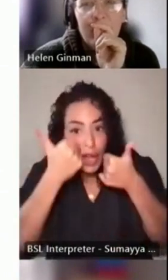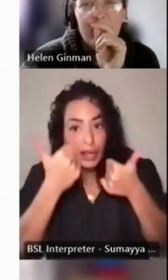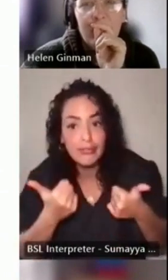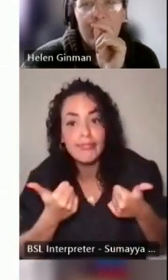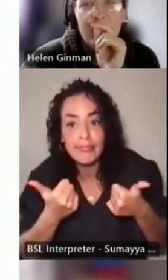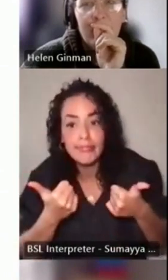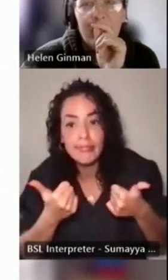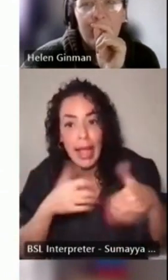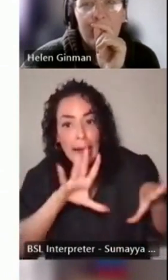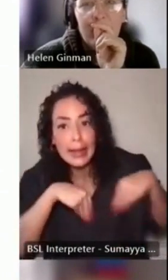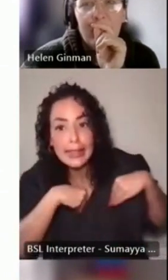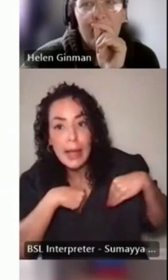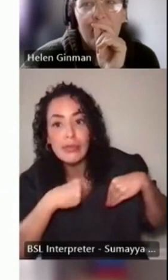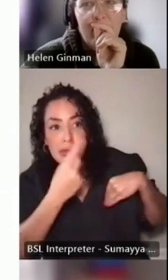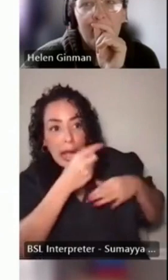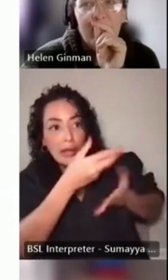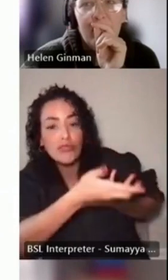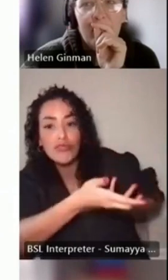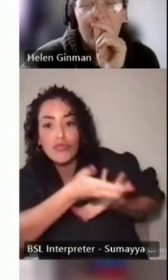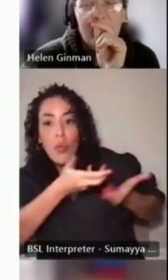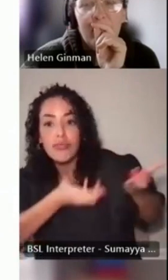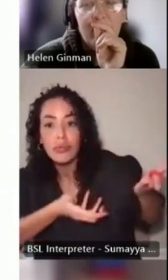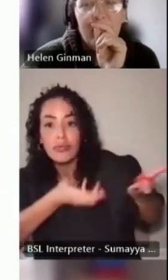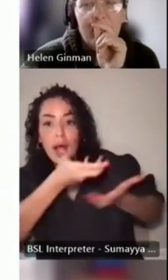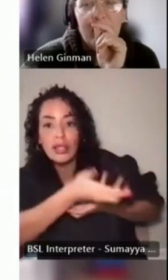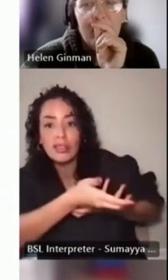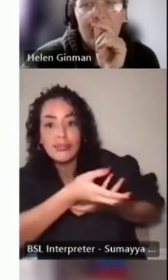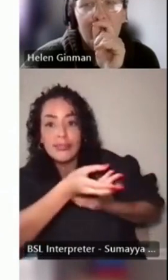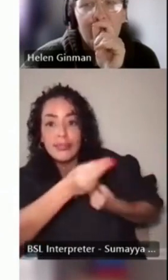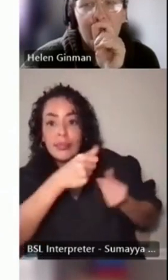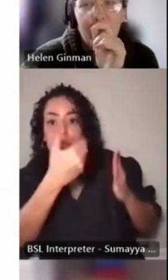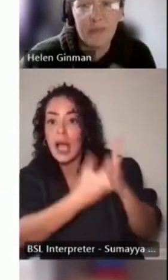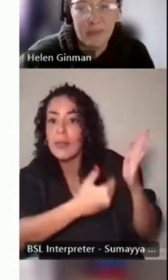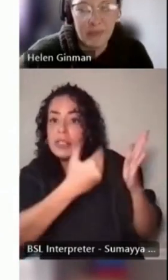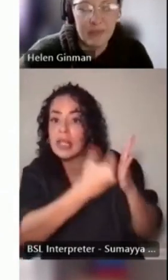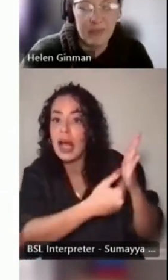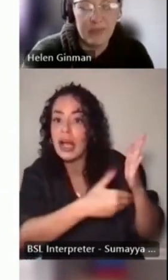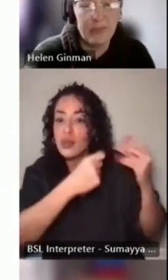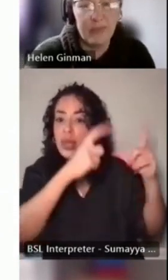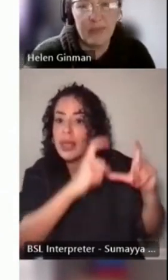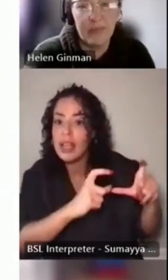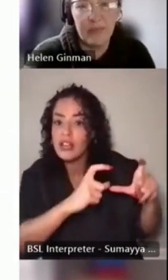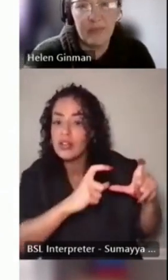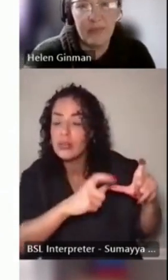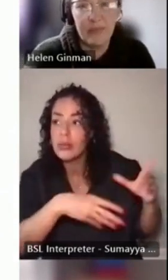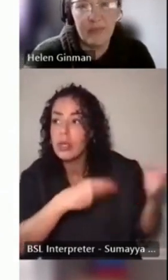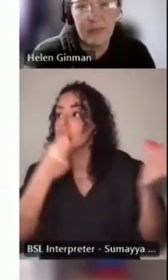to compromise, and maybe we have some slides that have images and some